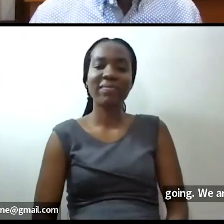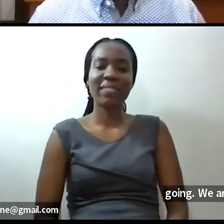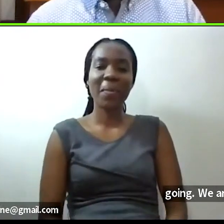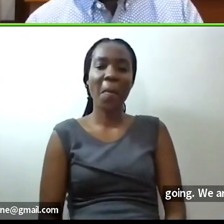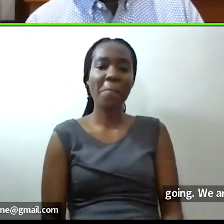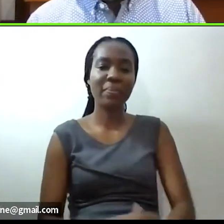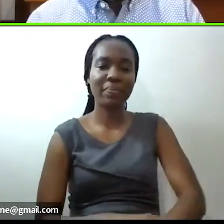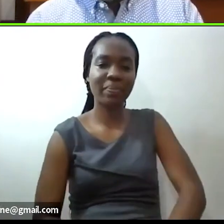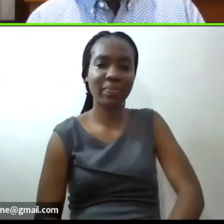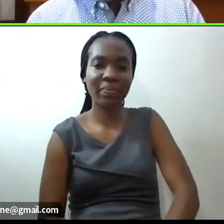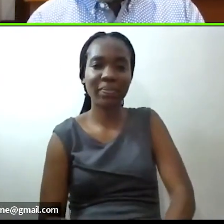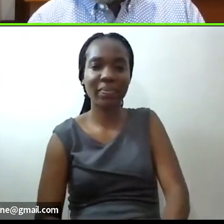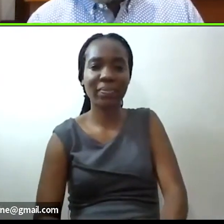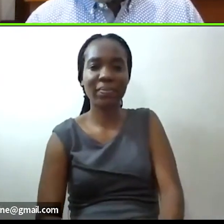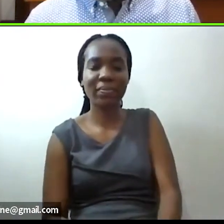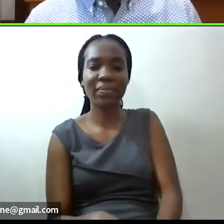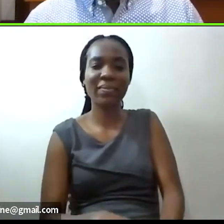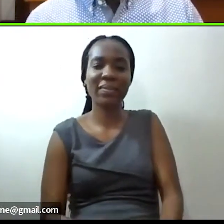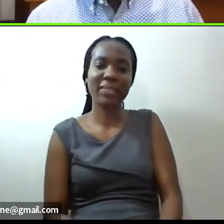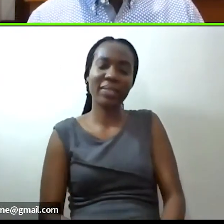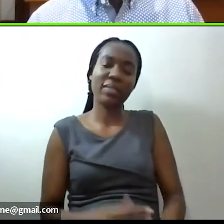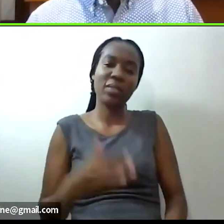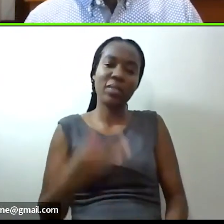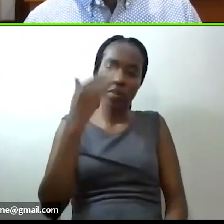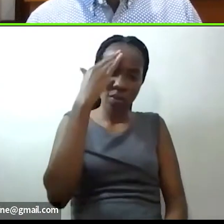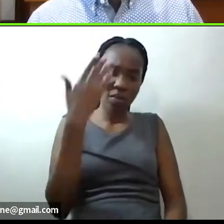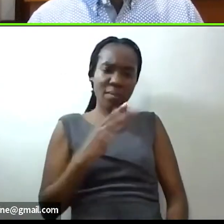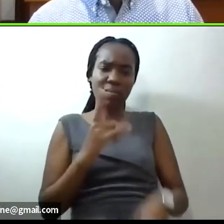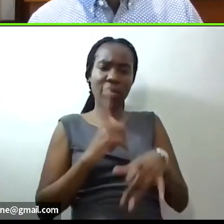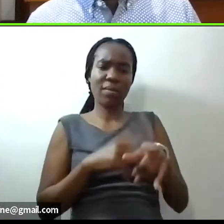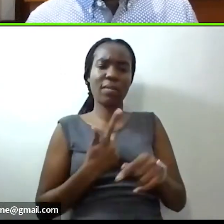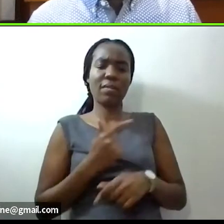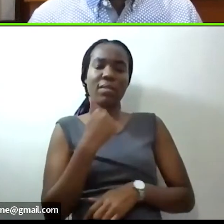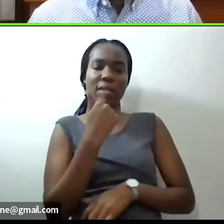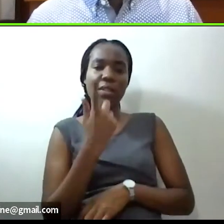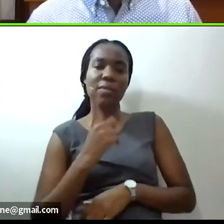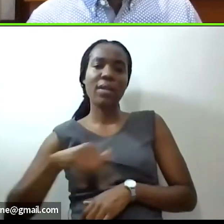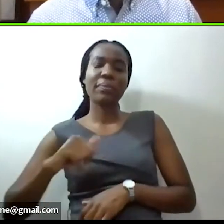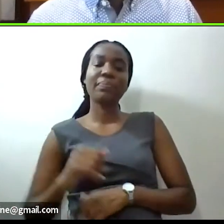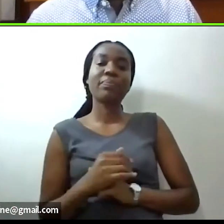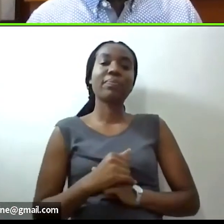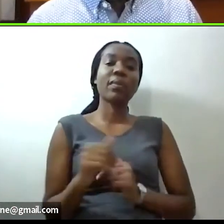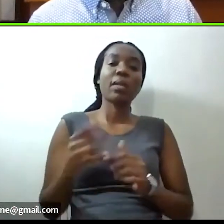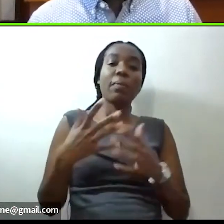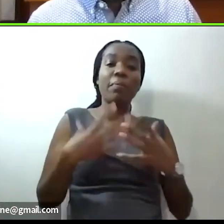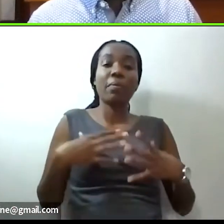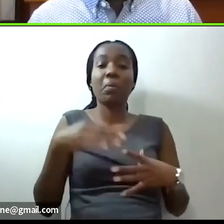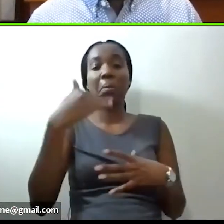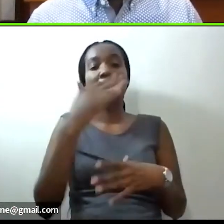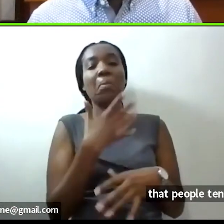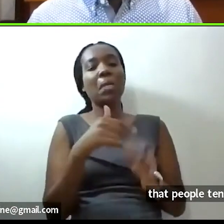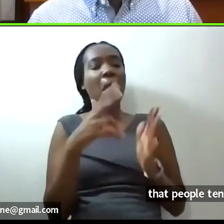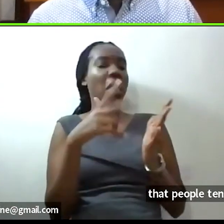Indeed, Sometimes, indeed. Grace, they say Yeah. that people tend to read the PowerPoint instead of listening to the